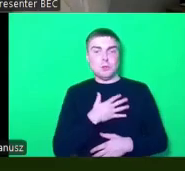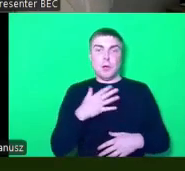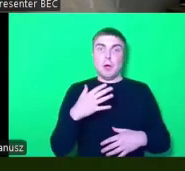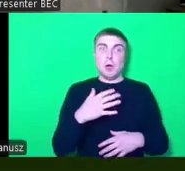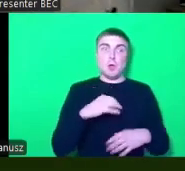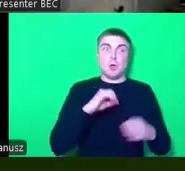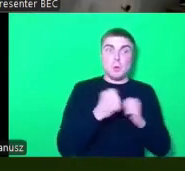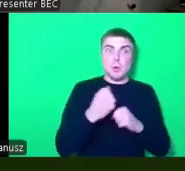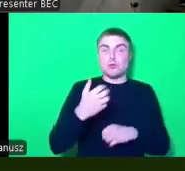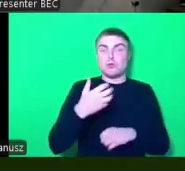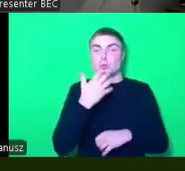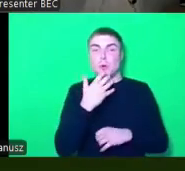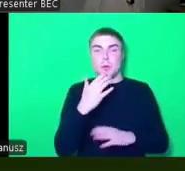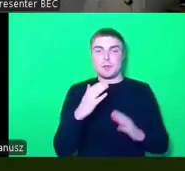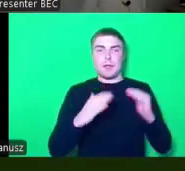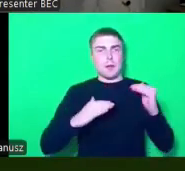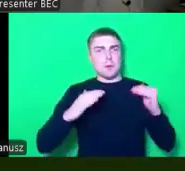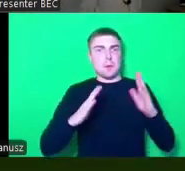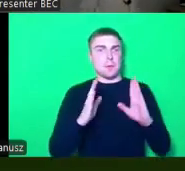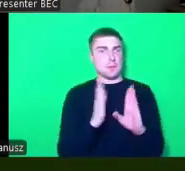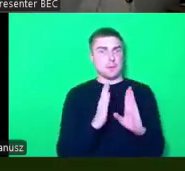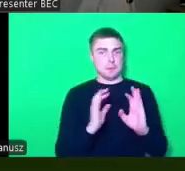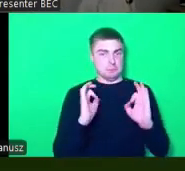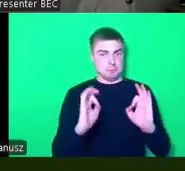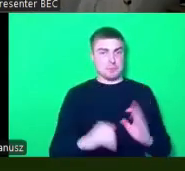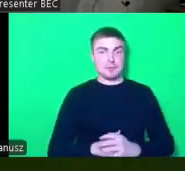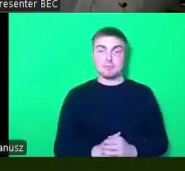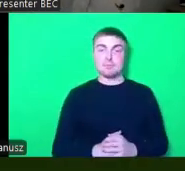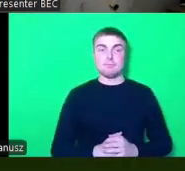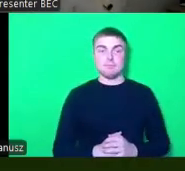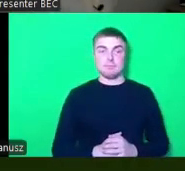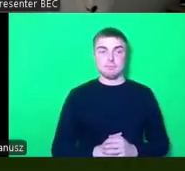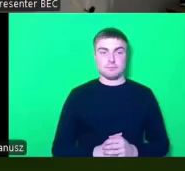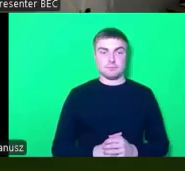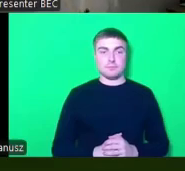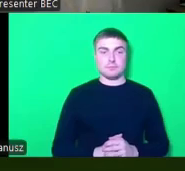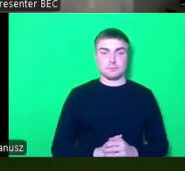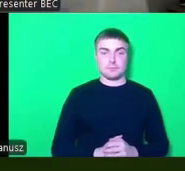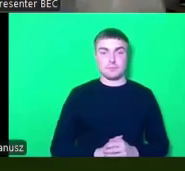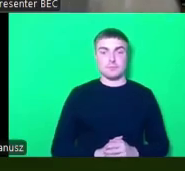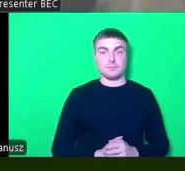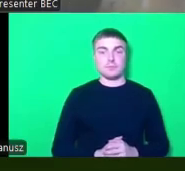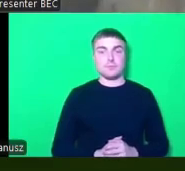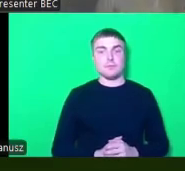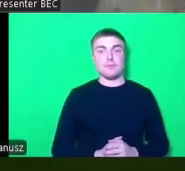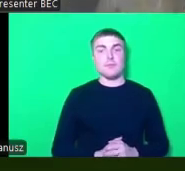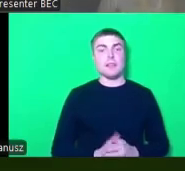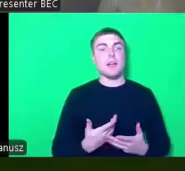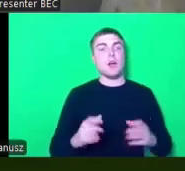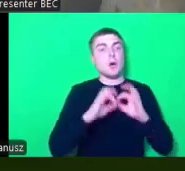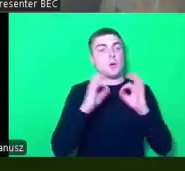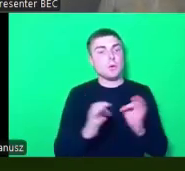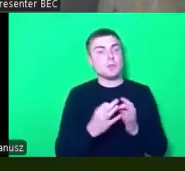interesting is if we look at the maxima, so the maxima of the days, and there in the young